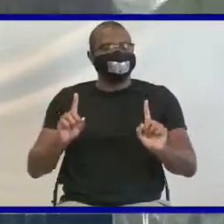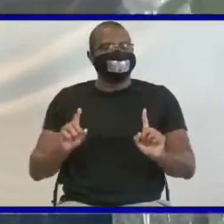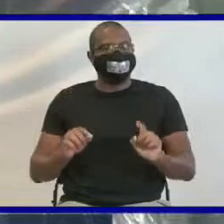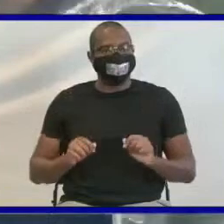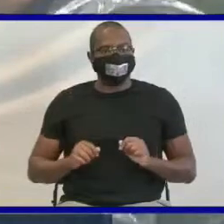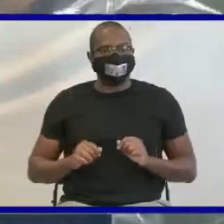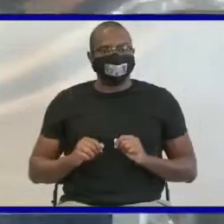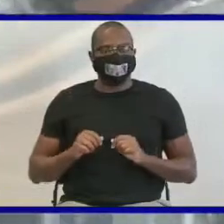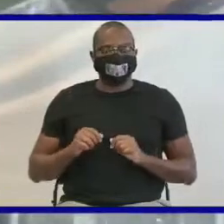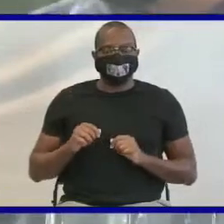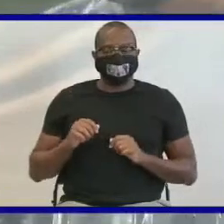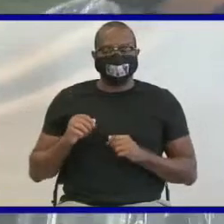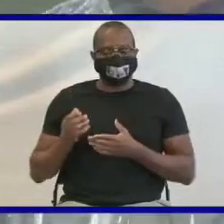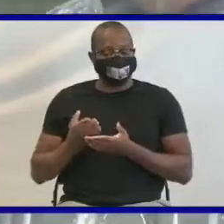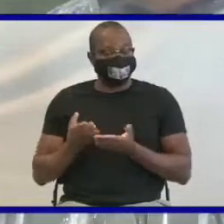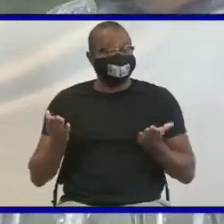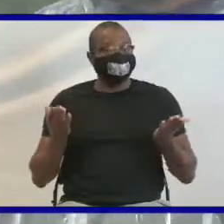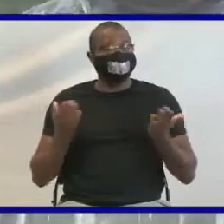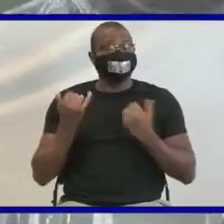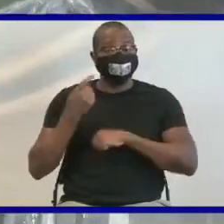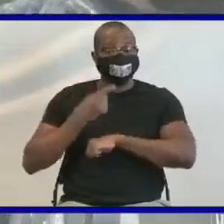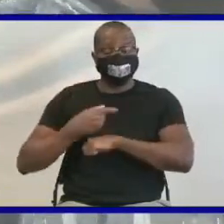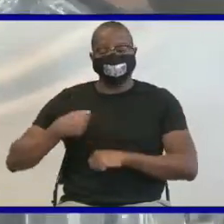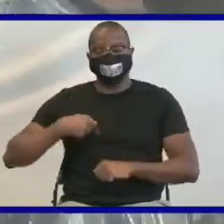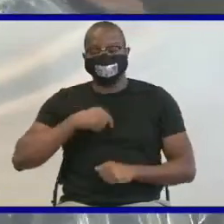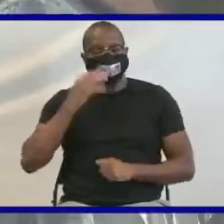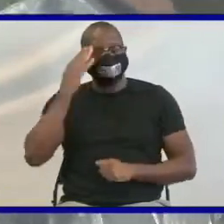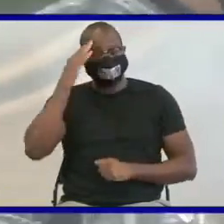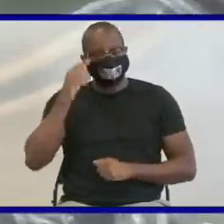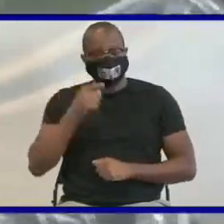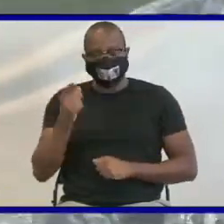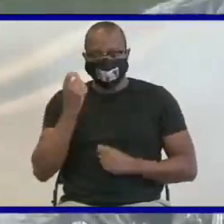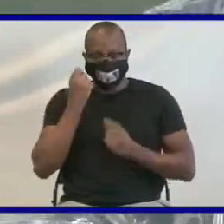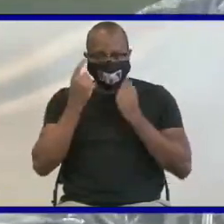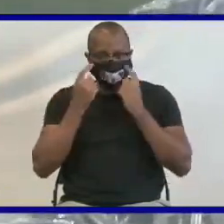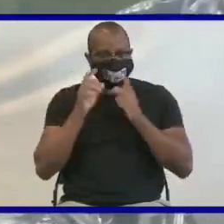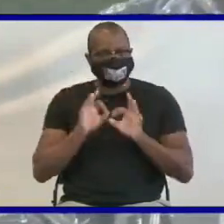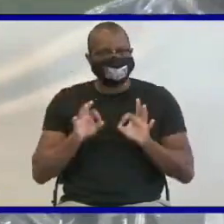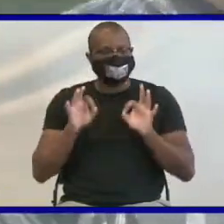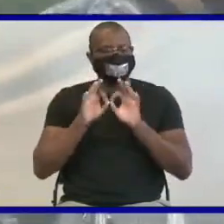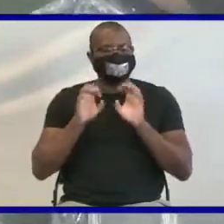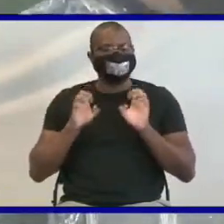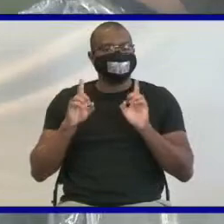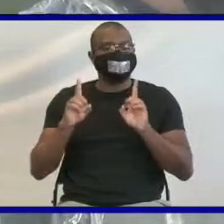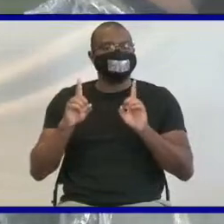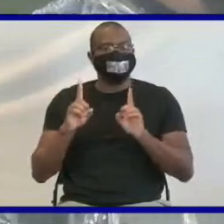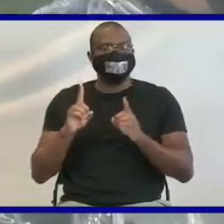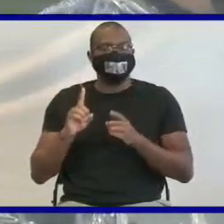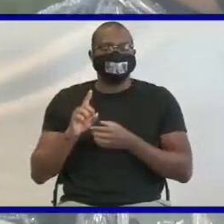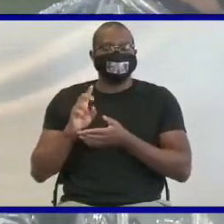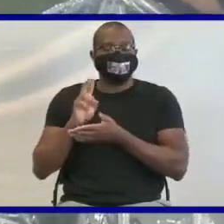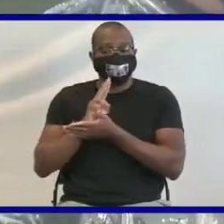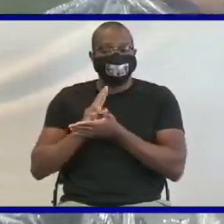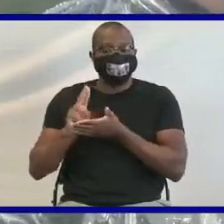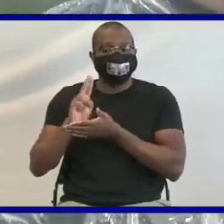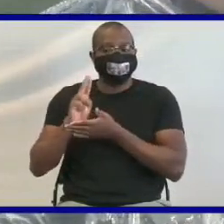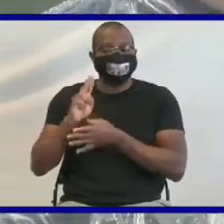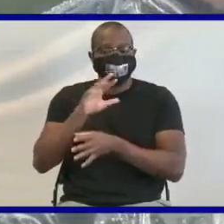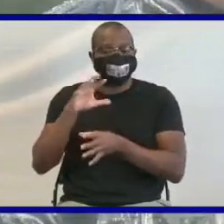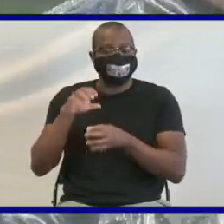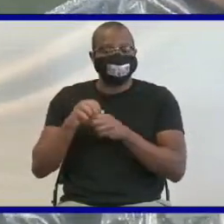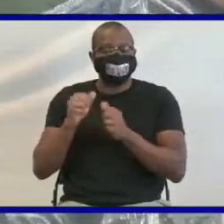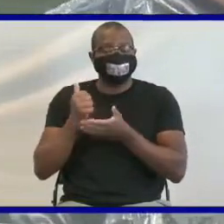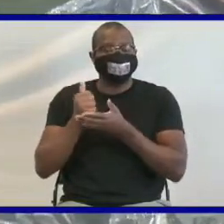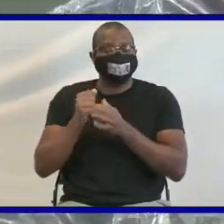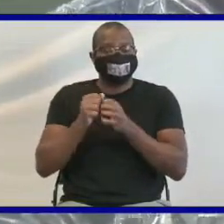Ladies and gentlemen, by your presence here today, we know that you understand the value of education. Universities are involved in